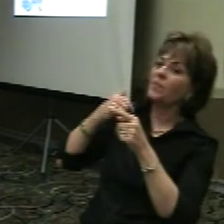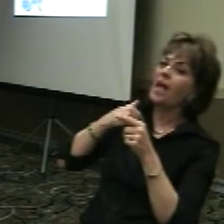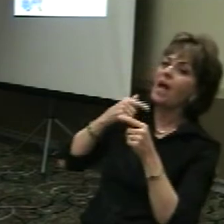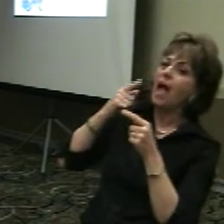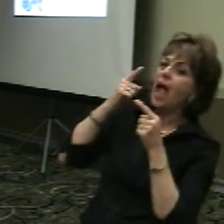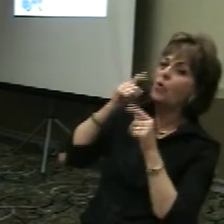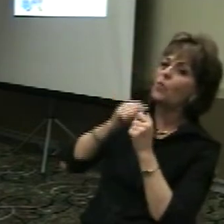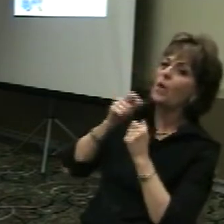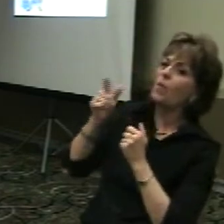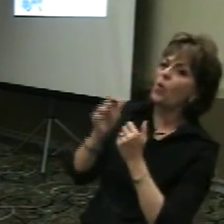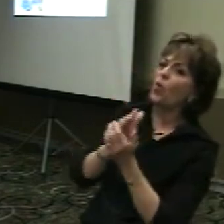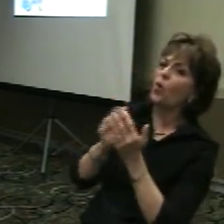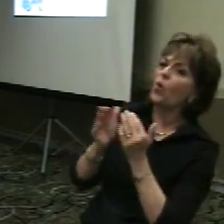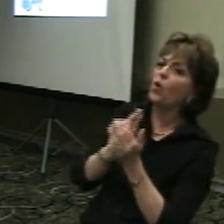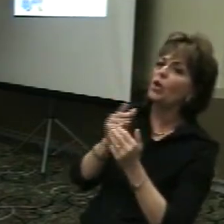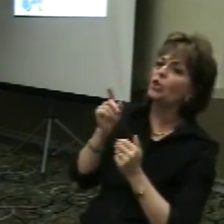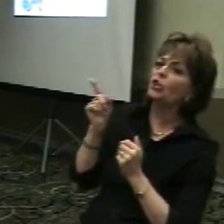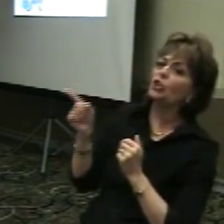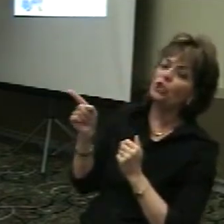nonetheless. I mean,